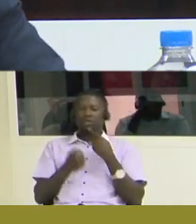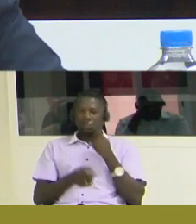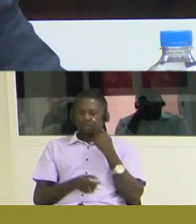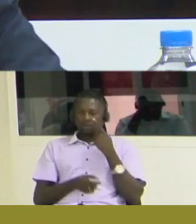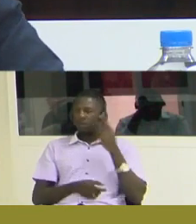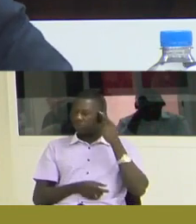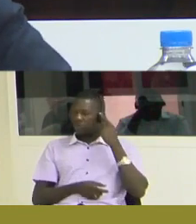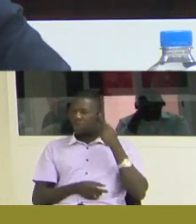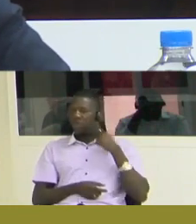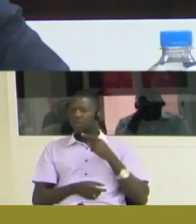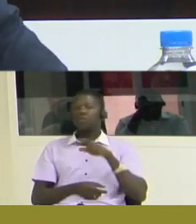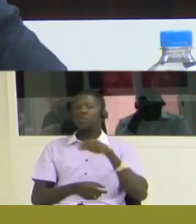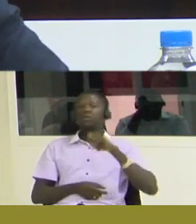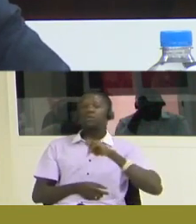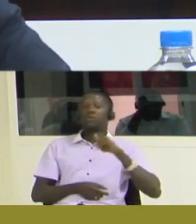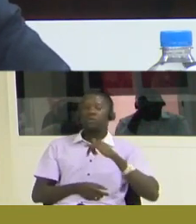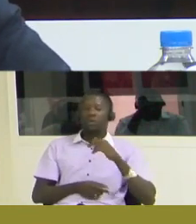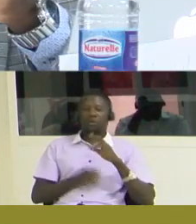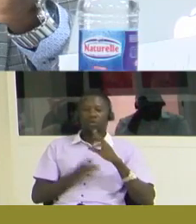talking